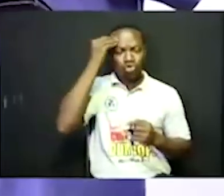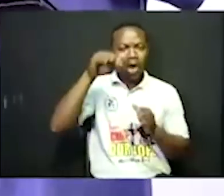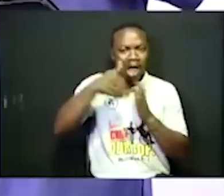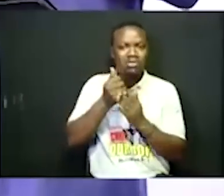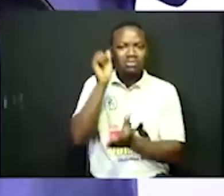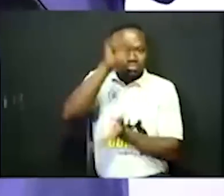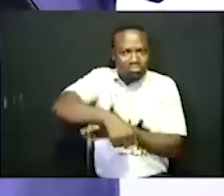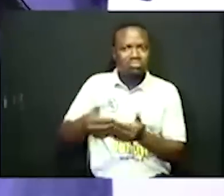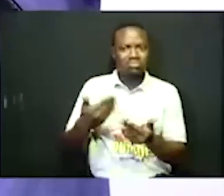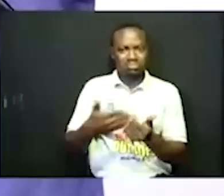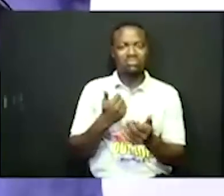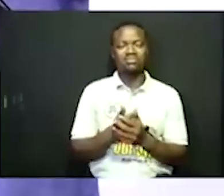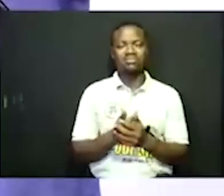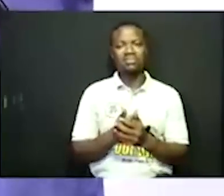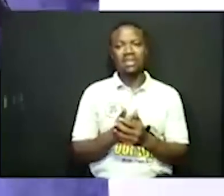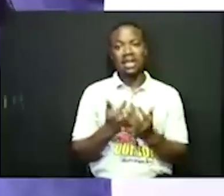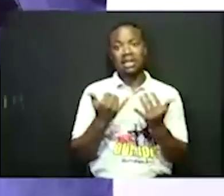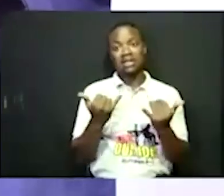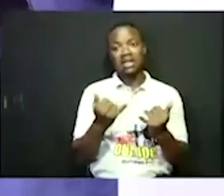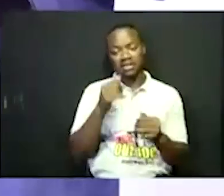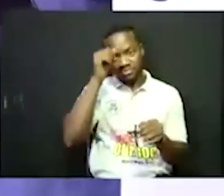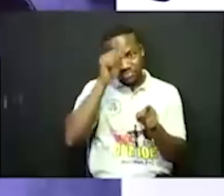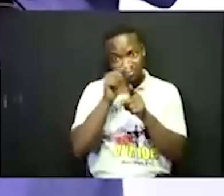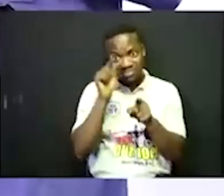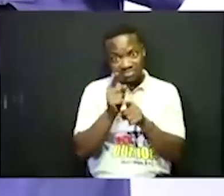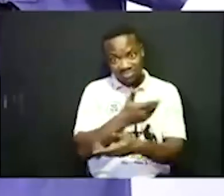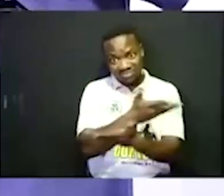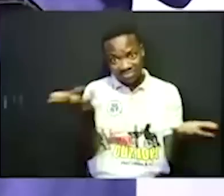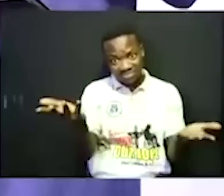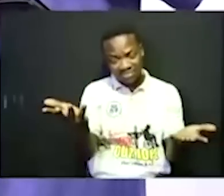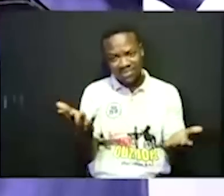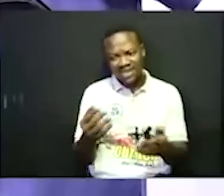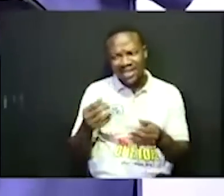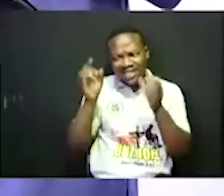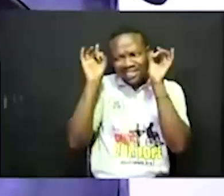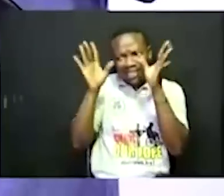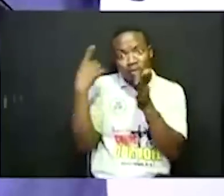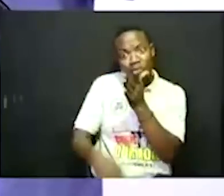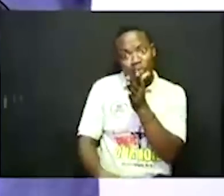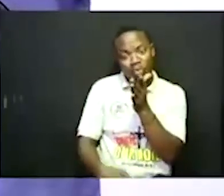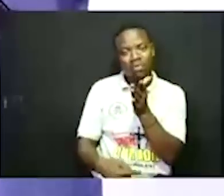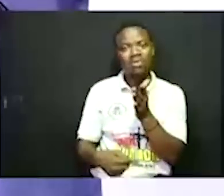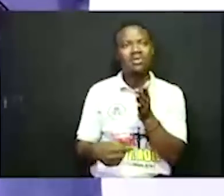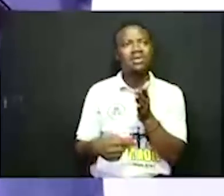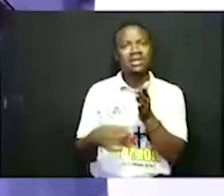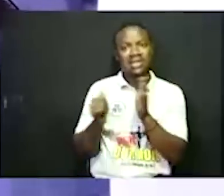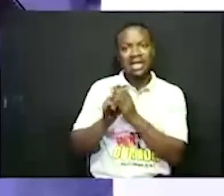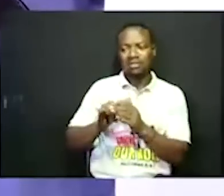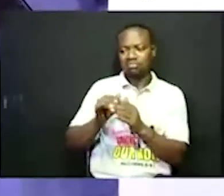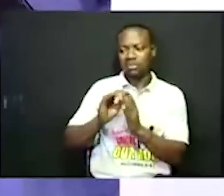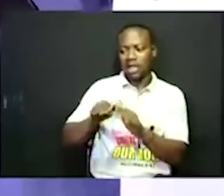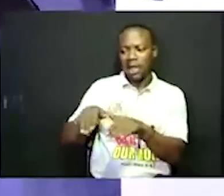bitterness. What is dangerous, brothers and sisters? And can be